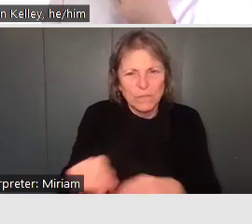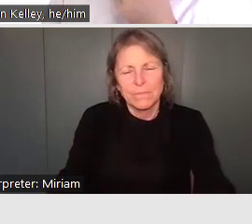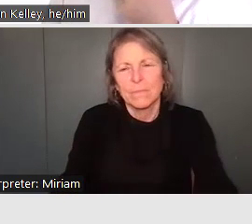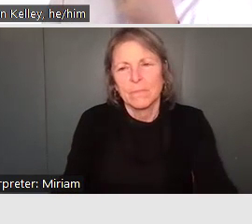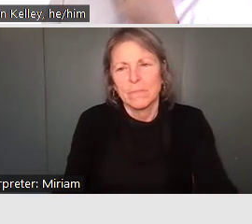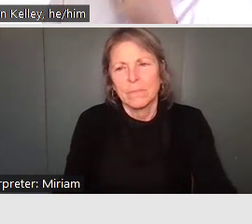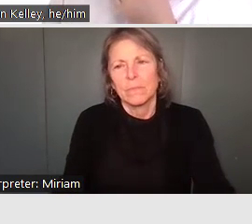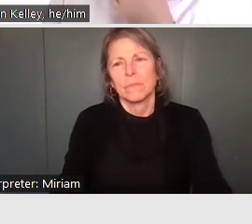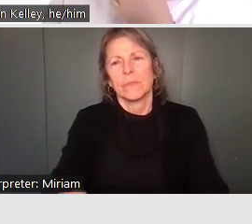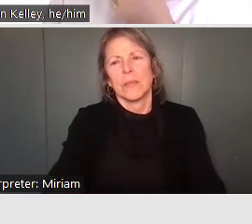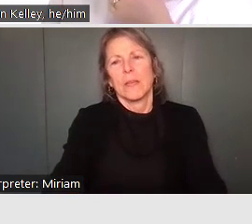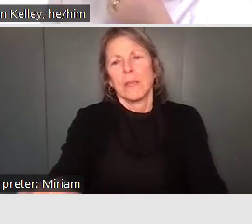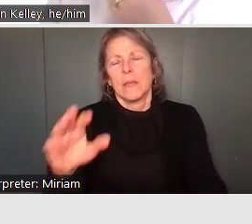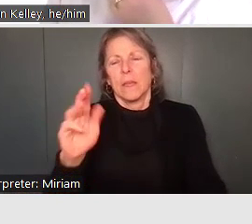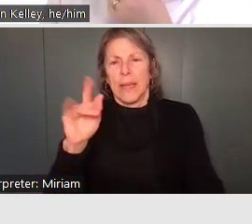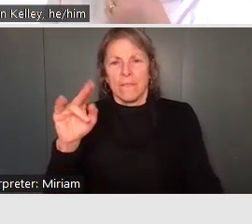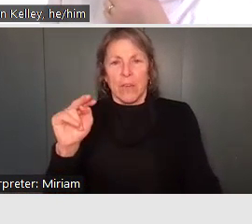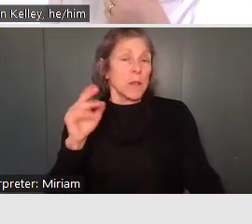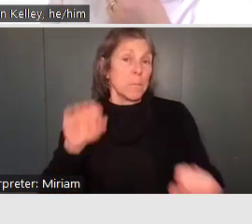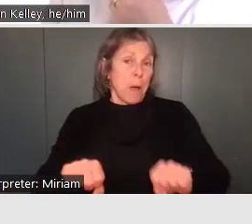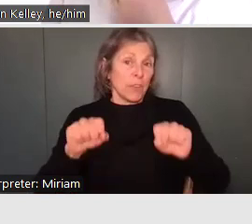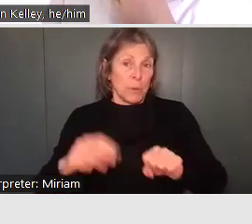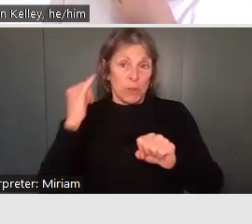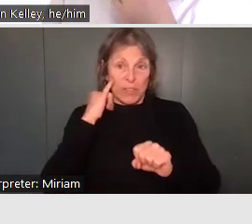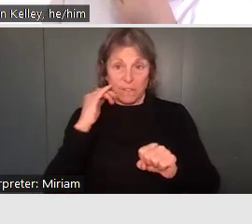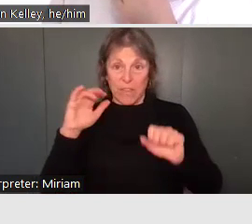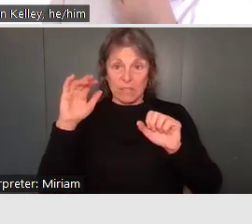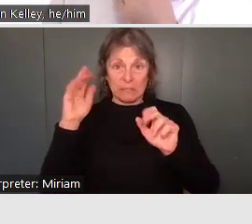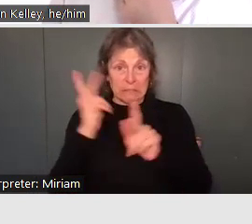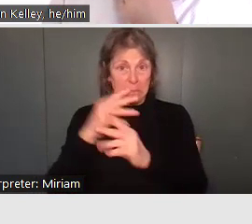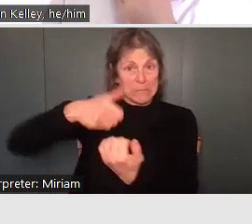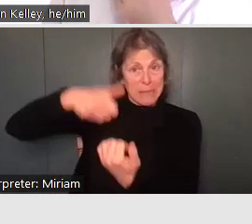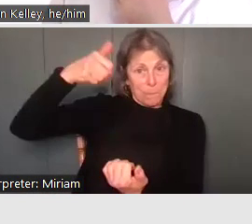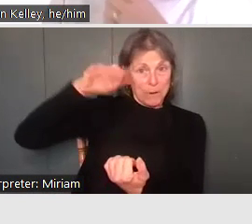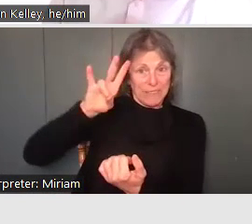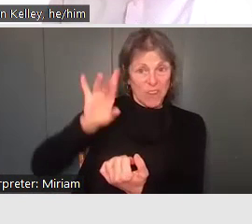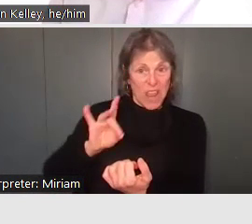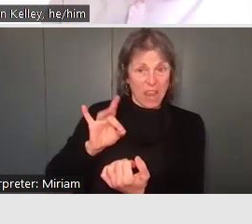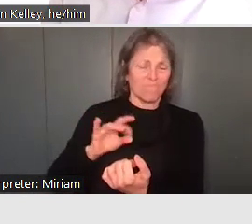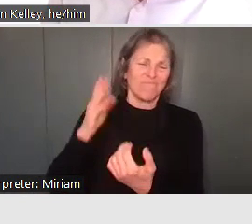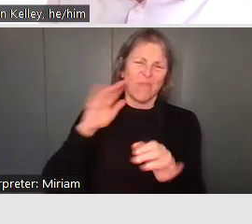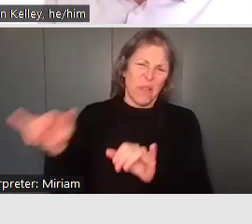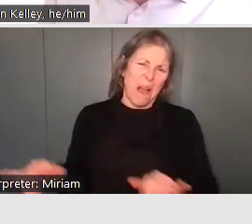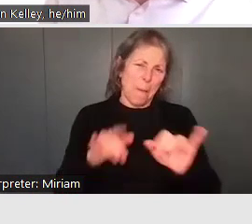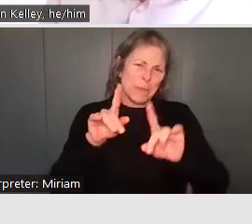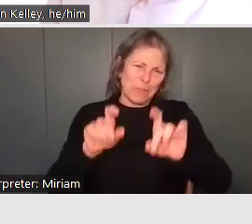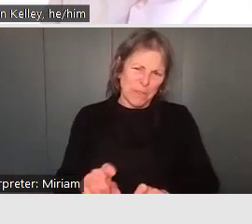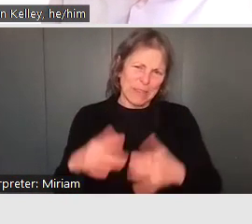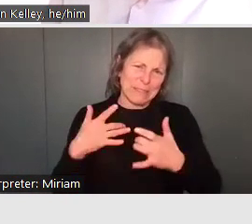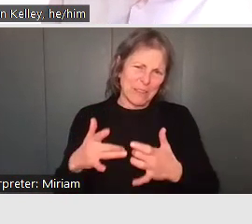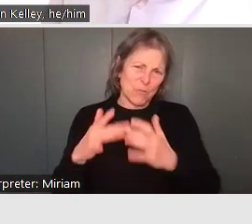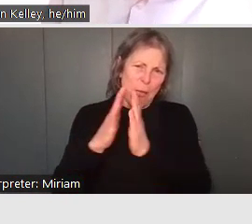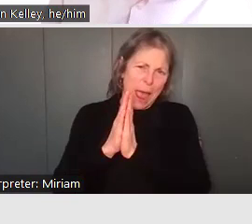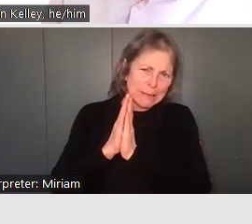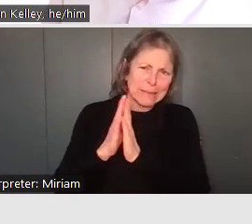Well, it certainly is possible if they remain separate. It's pretty common for surveys to say, to offer